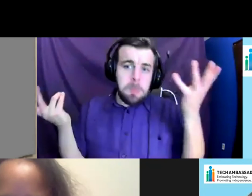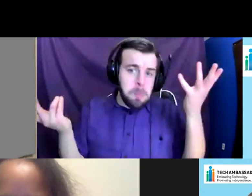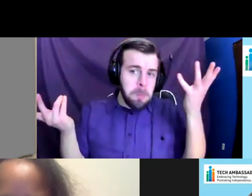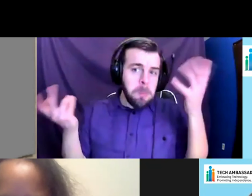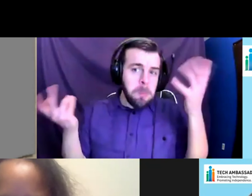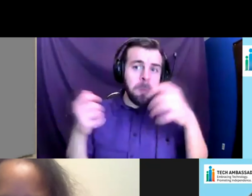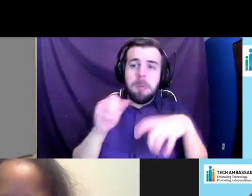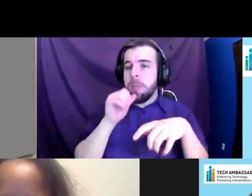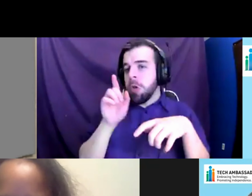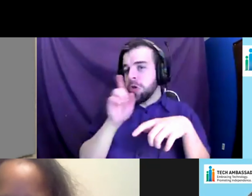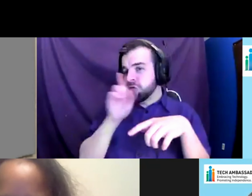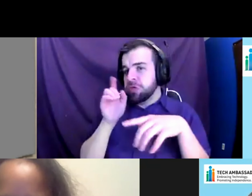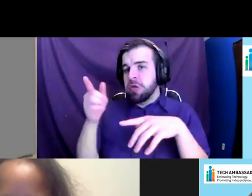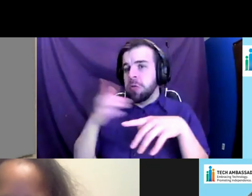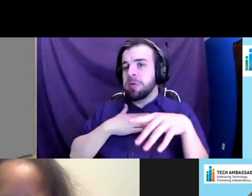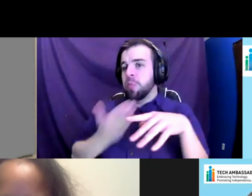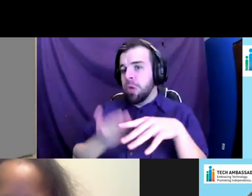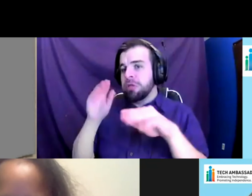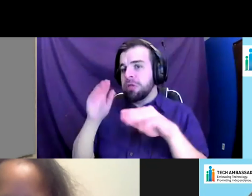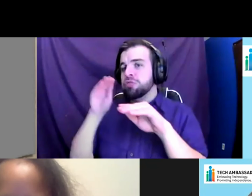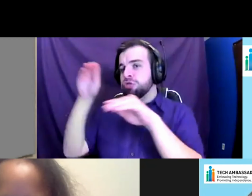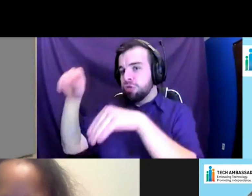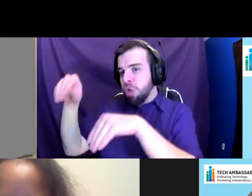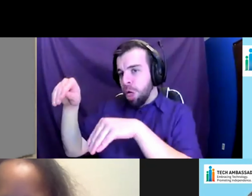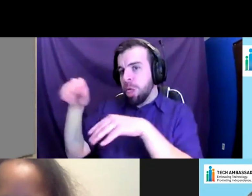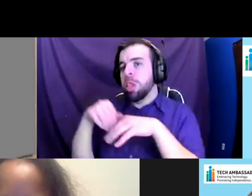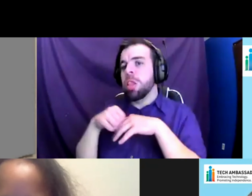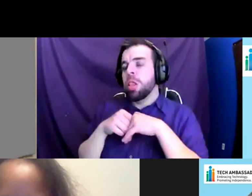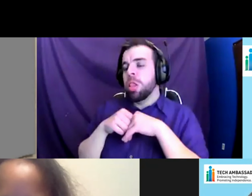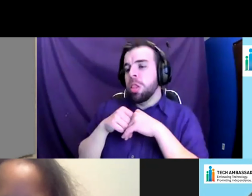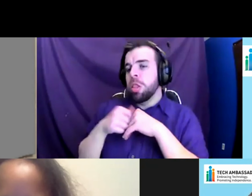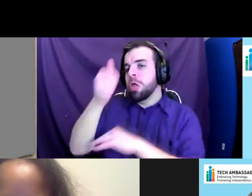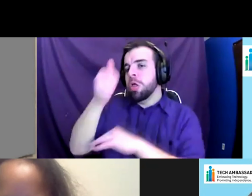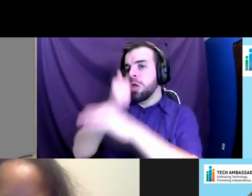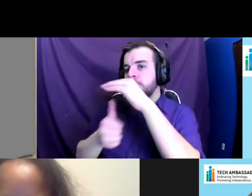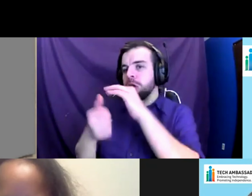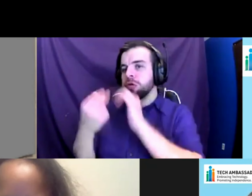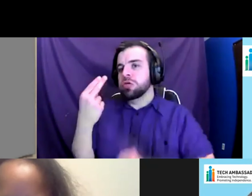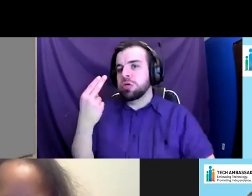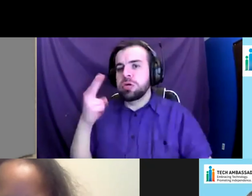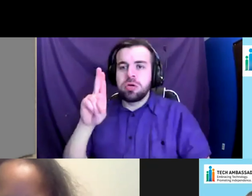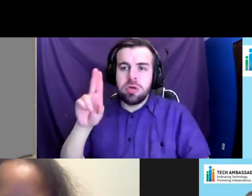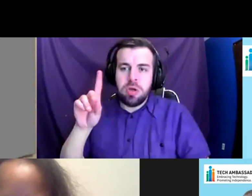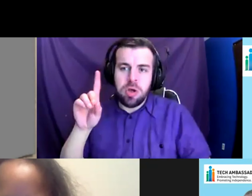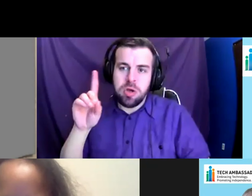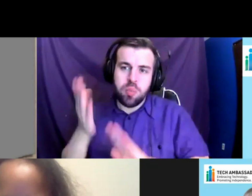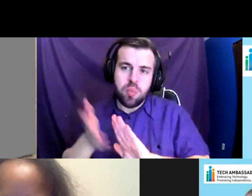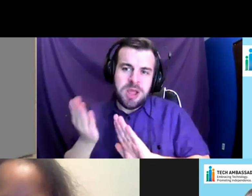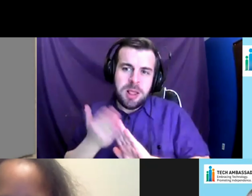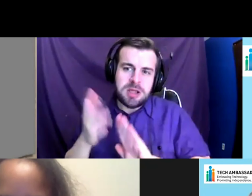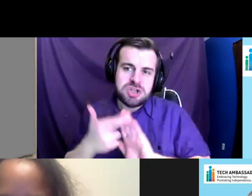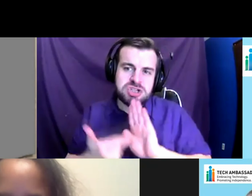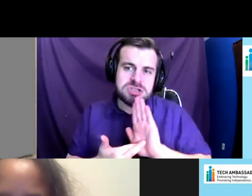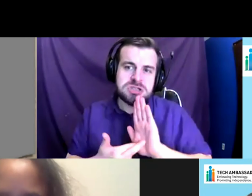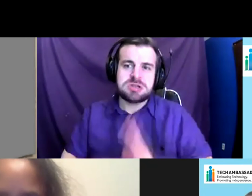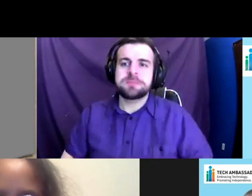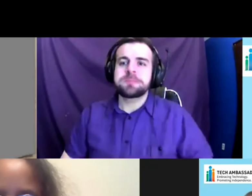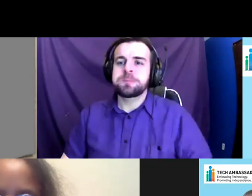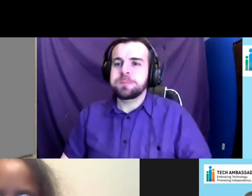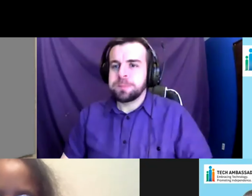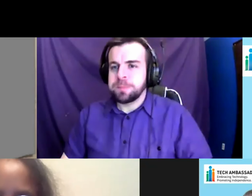in with it under HUD regulations, where it's got